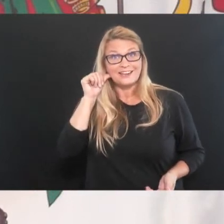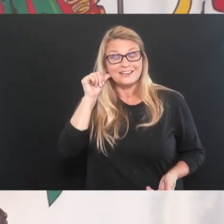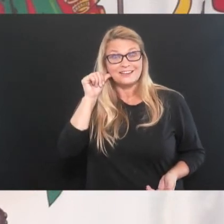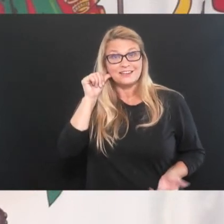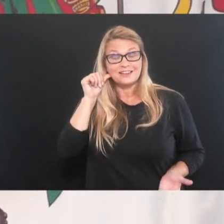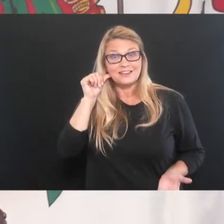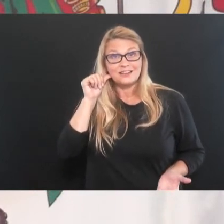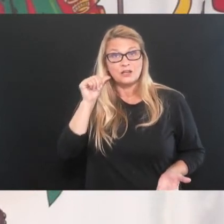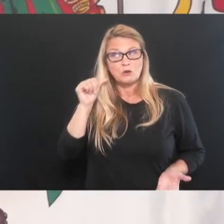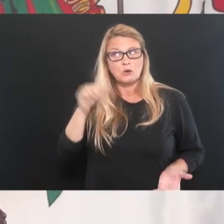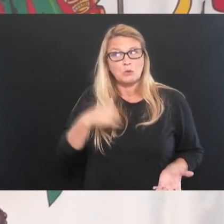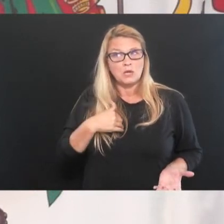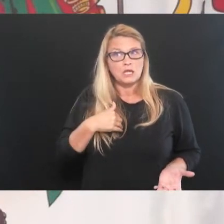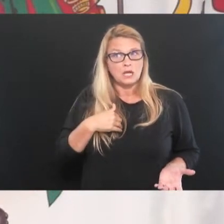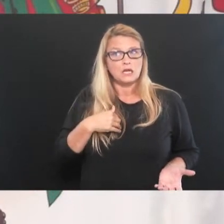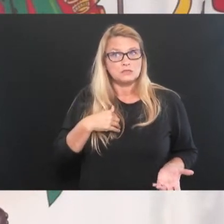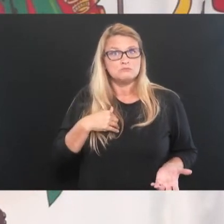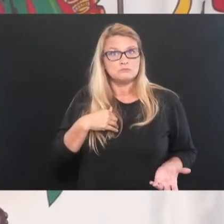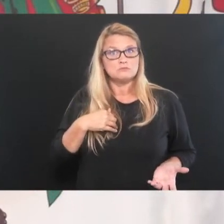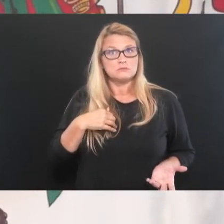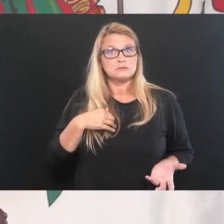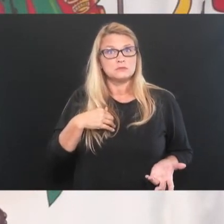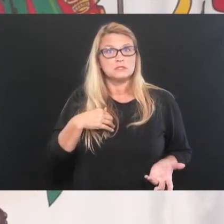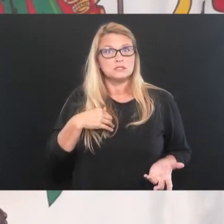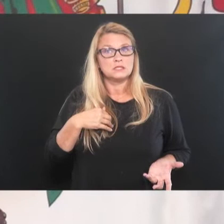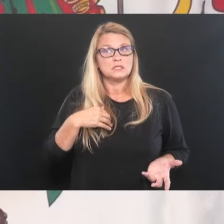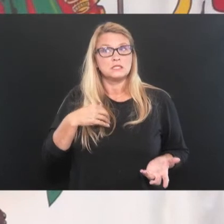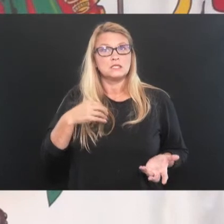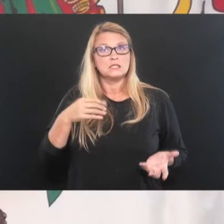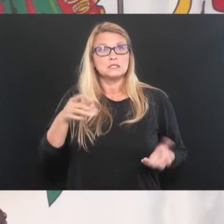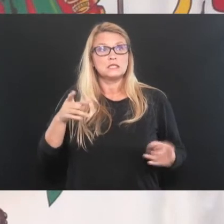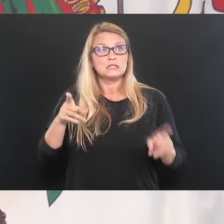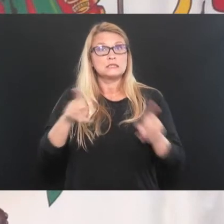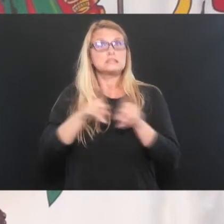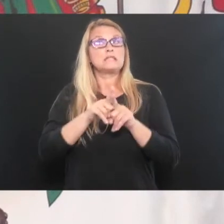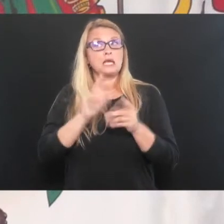practical purposes, we had the towers go down yesterday.